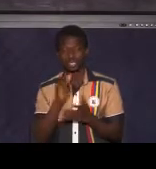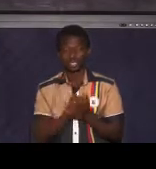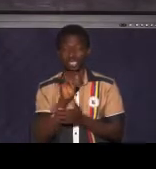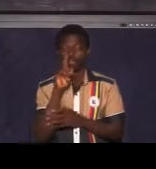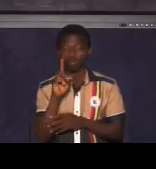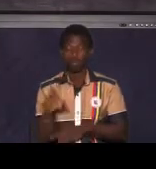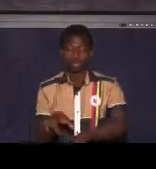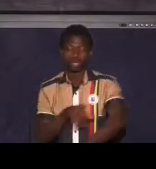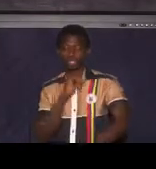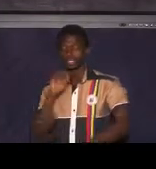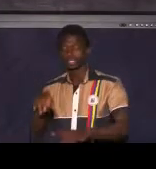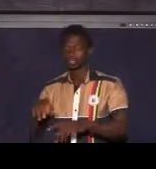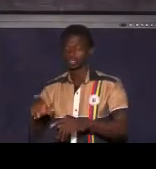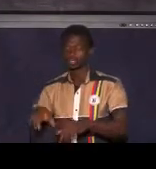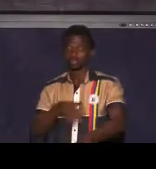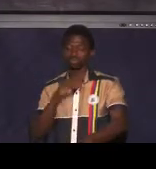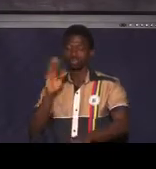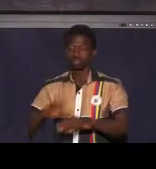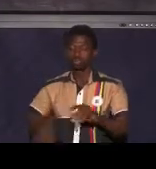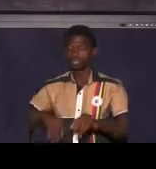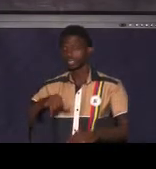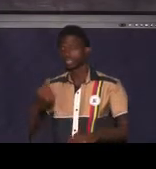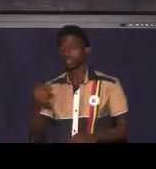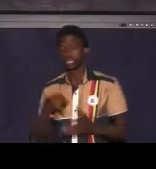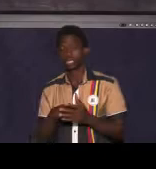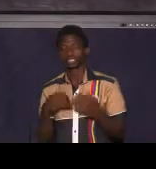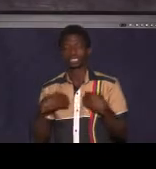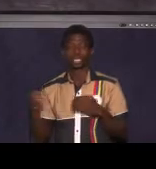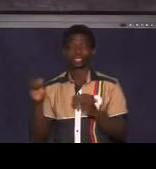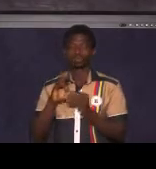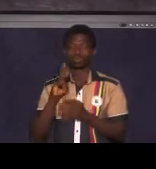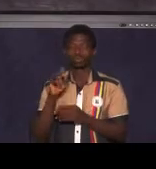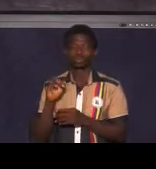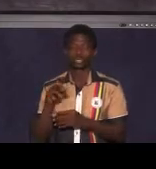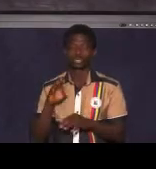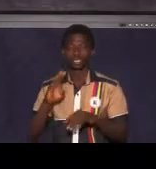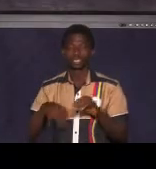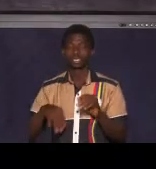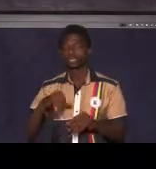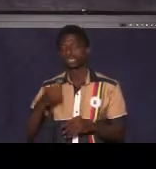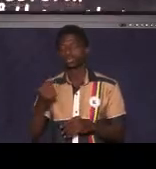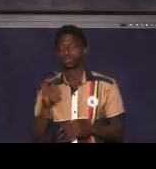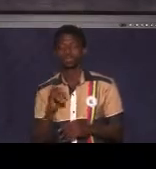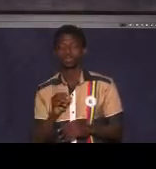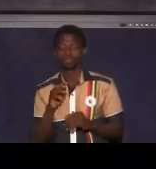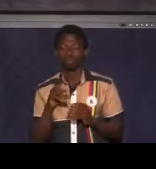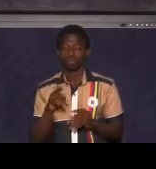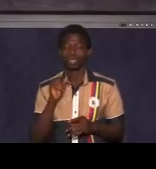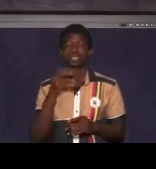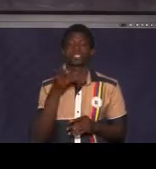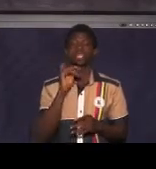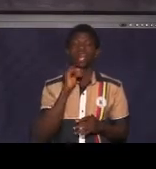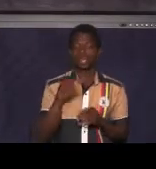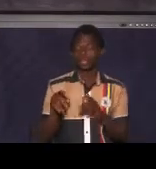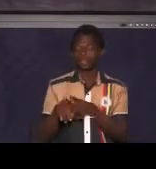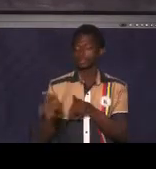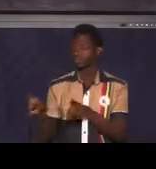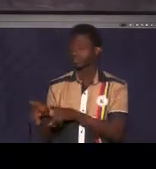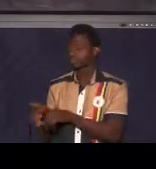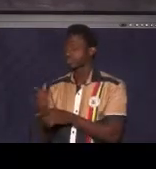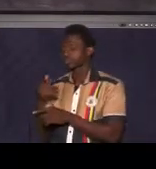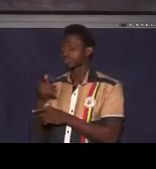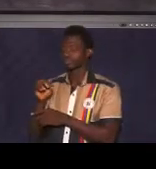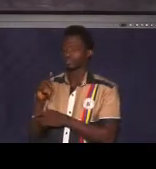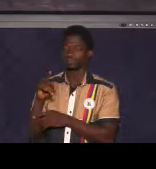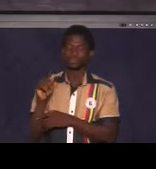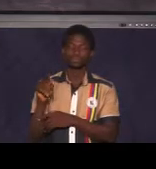say that one length is longer than the other, then we are saying it has more meters than the other one. Okay, so there are several graduations